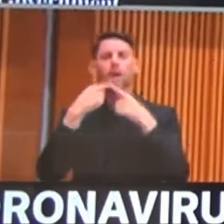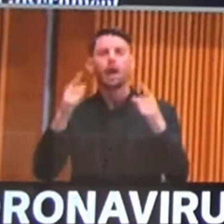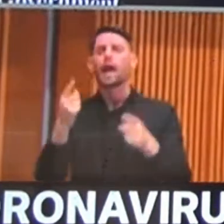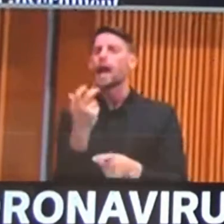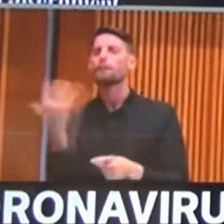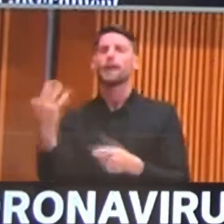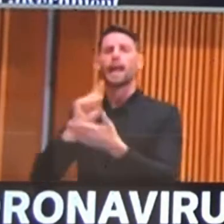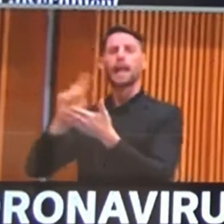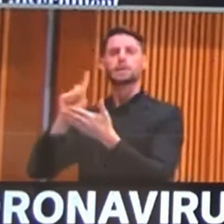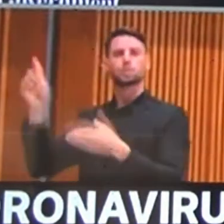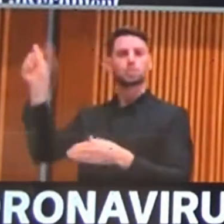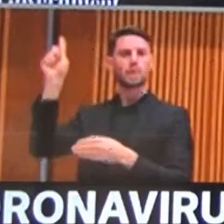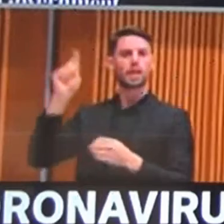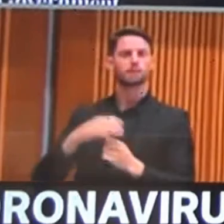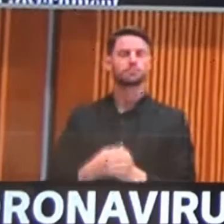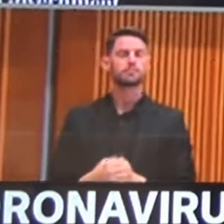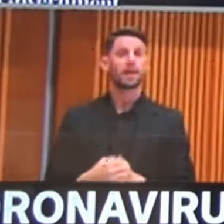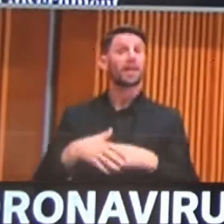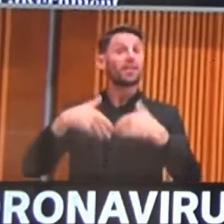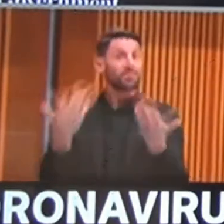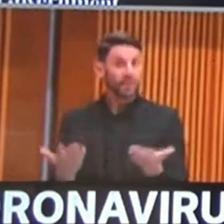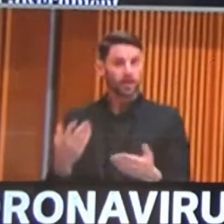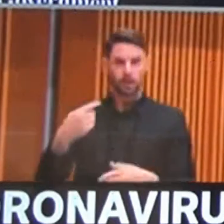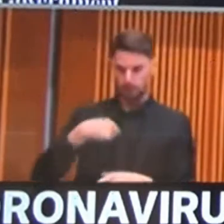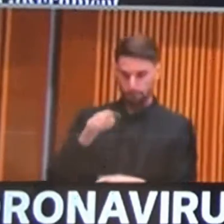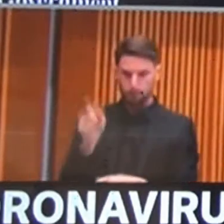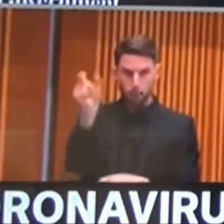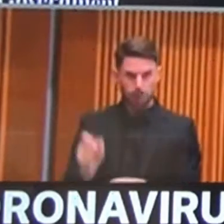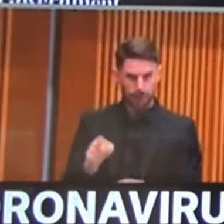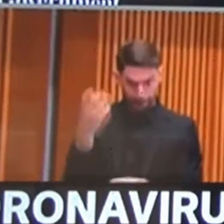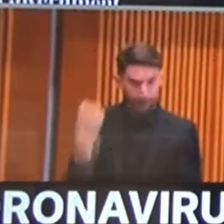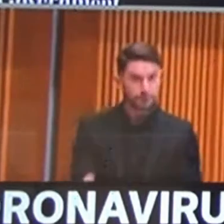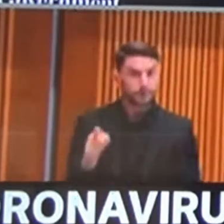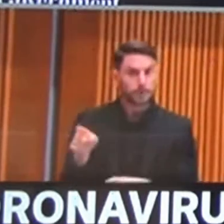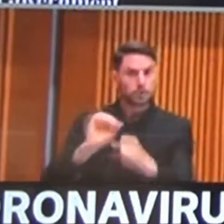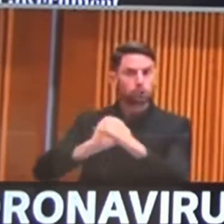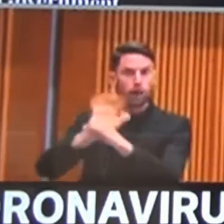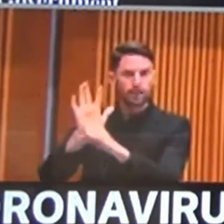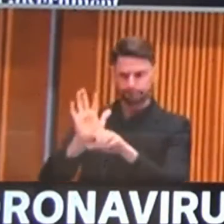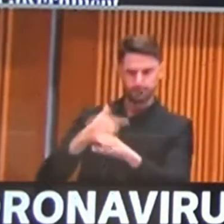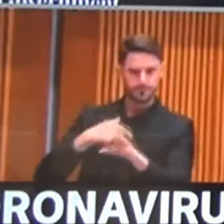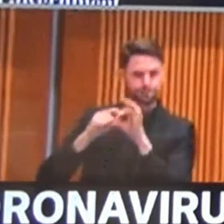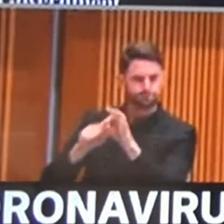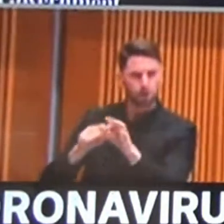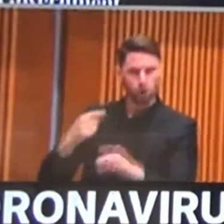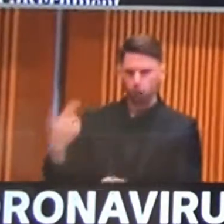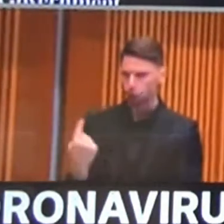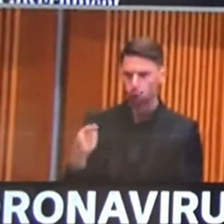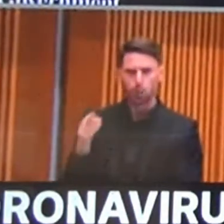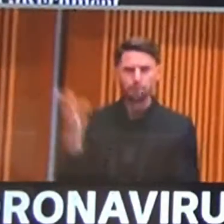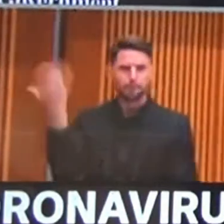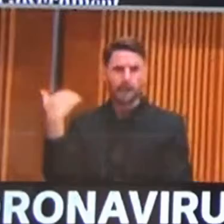Tracing follows the testing, and that tracing means that we are able to chase down